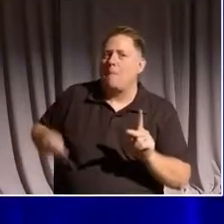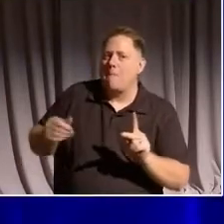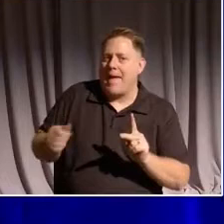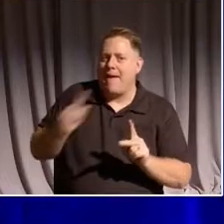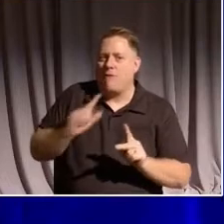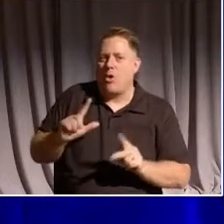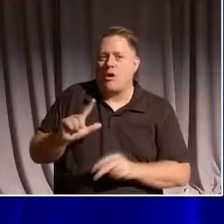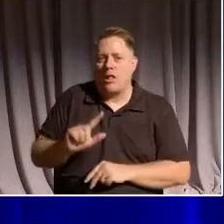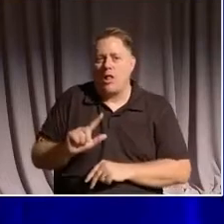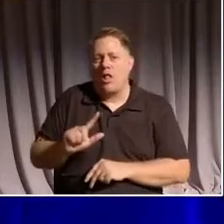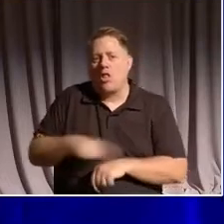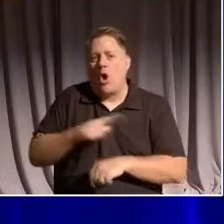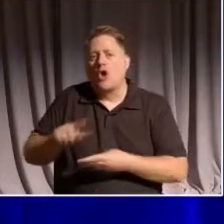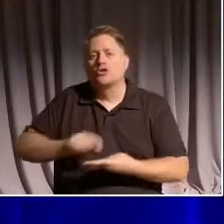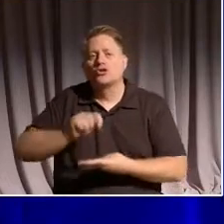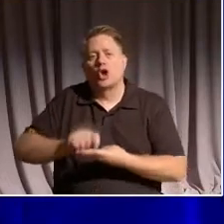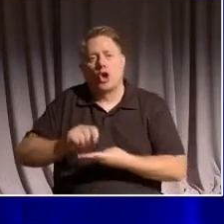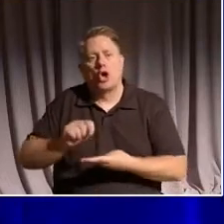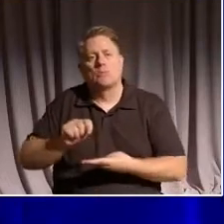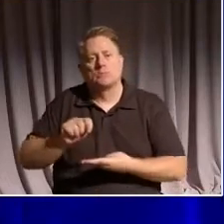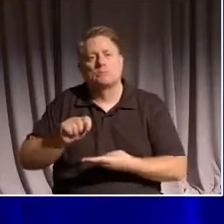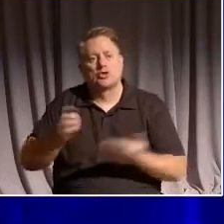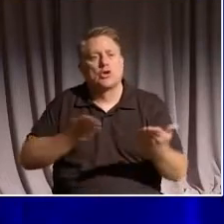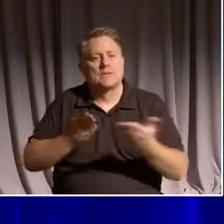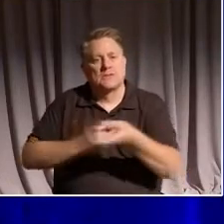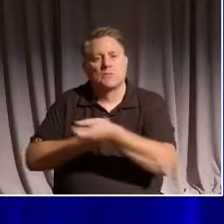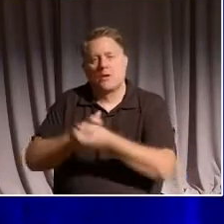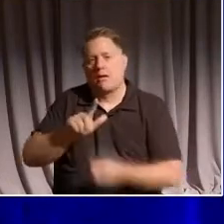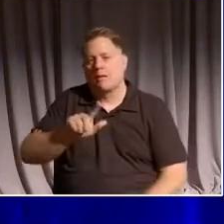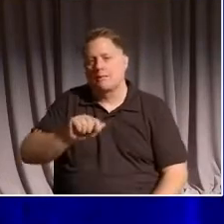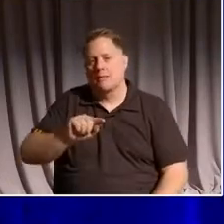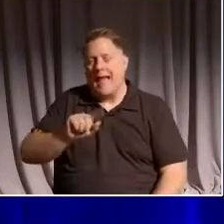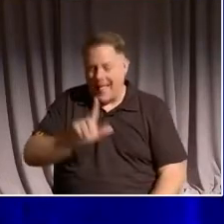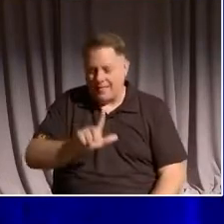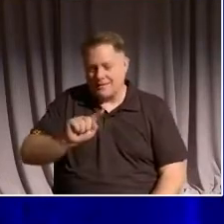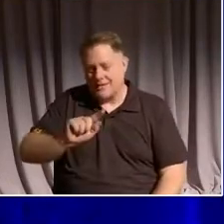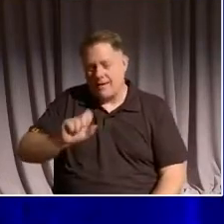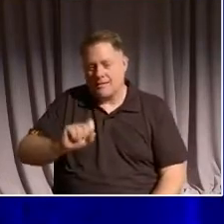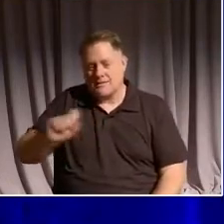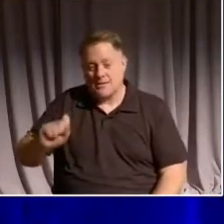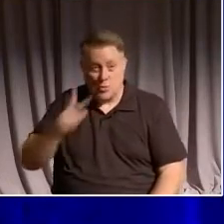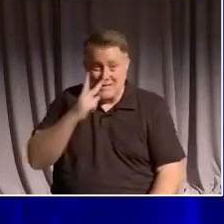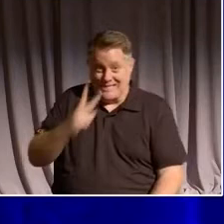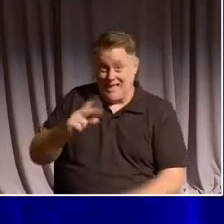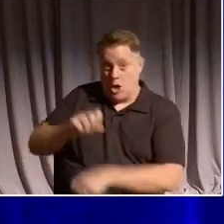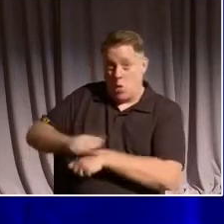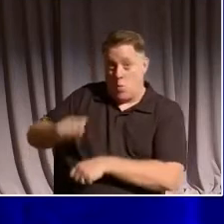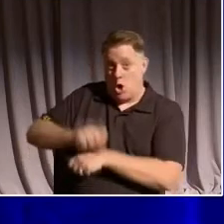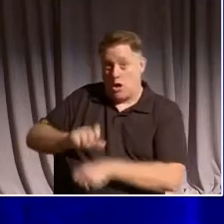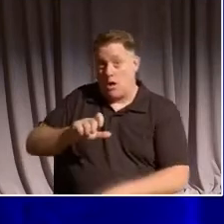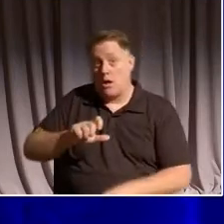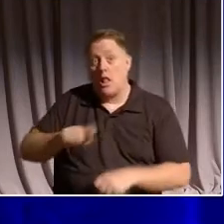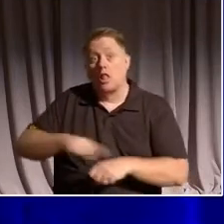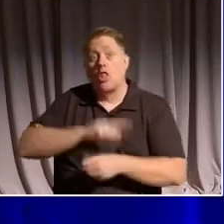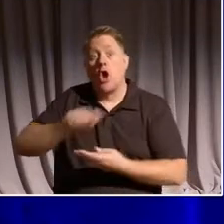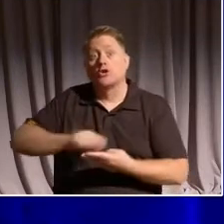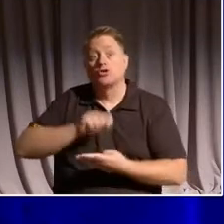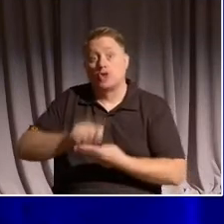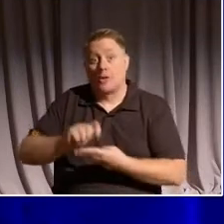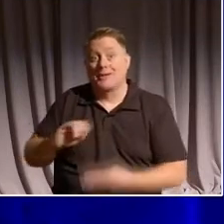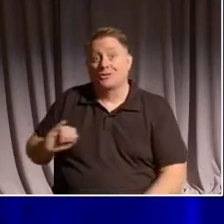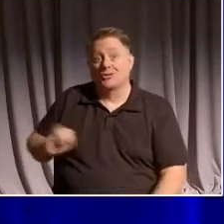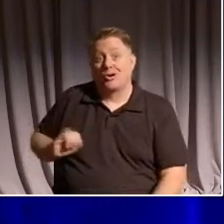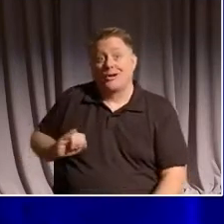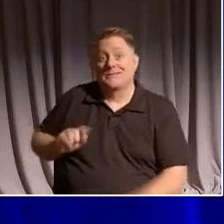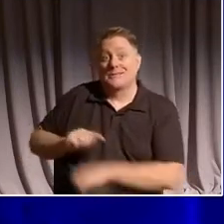long-term services and supports. It's something that, you know, we see a lot of work going on right now with the long-term care